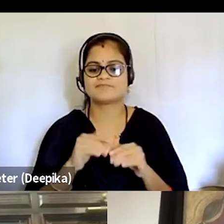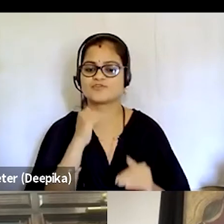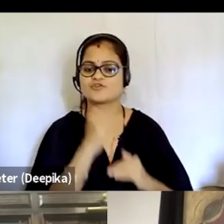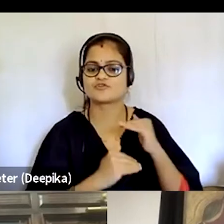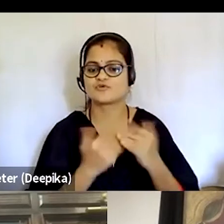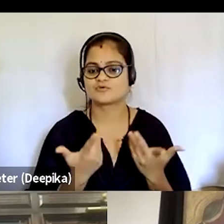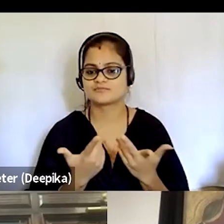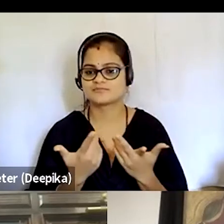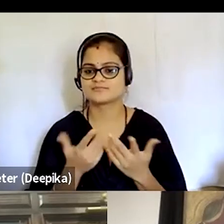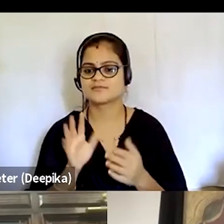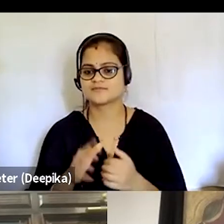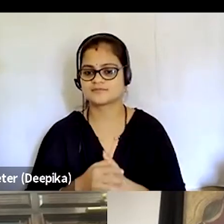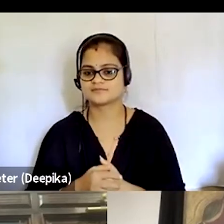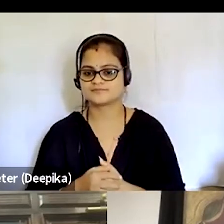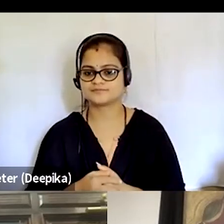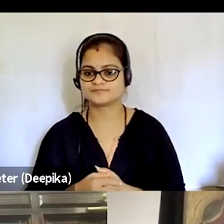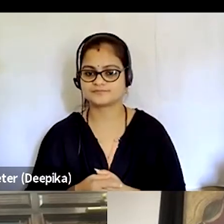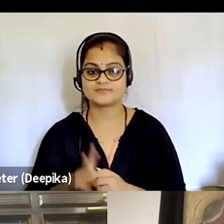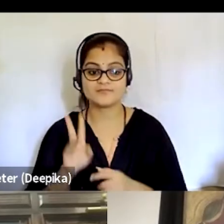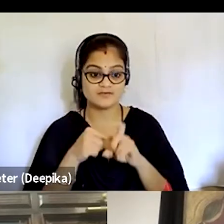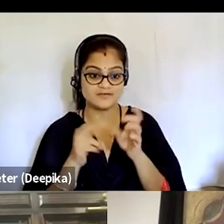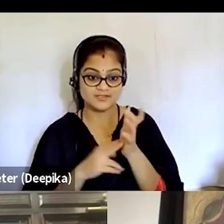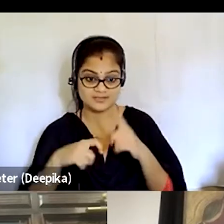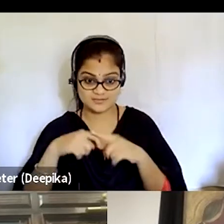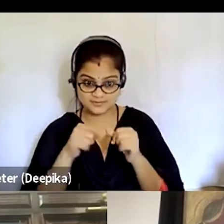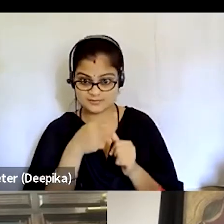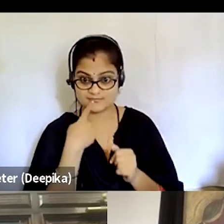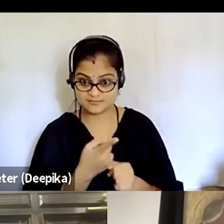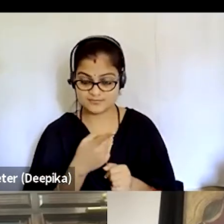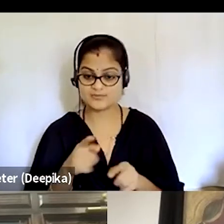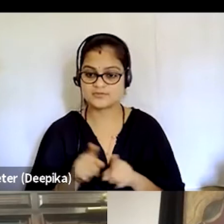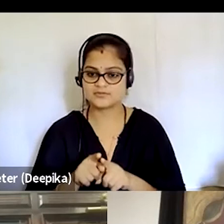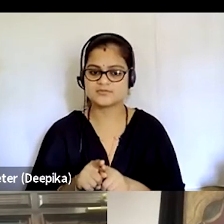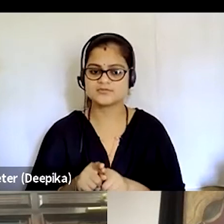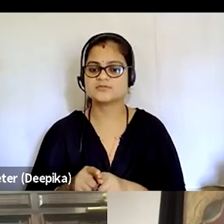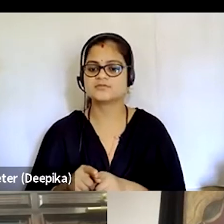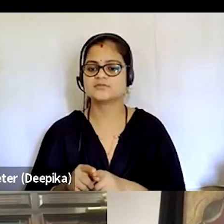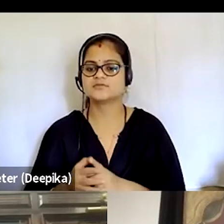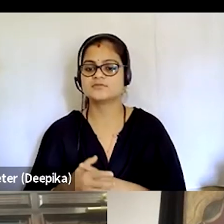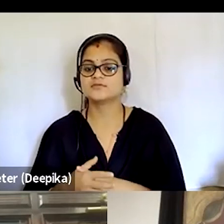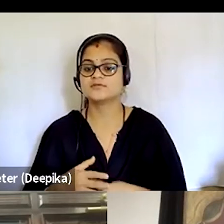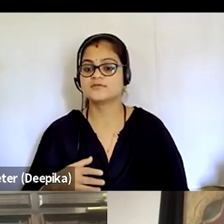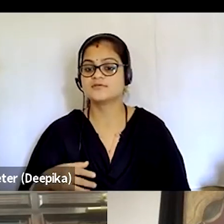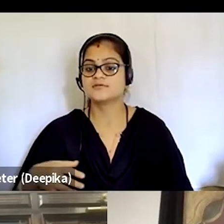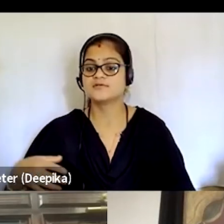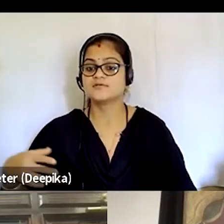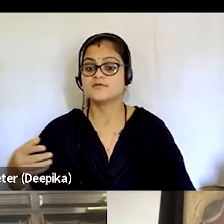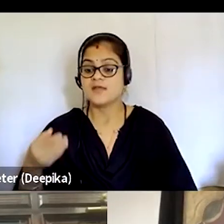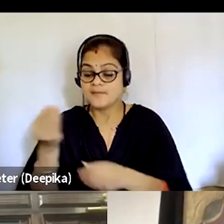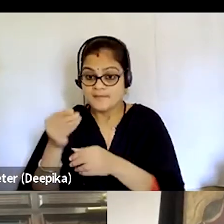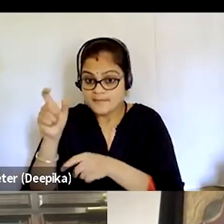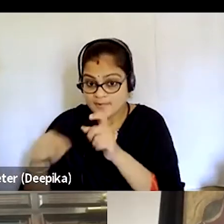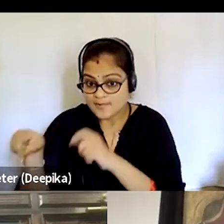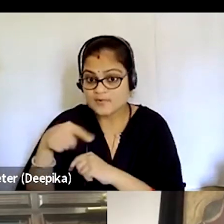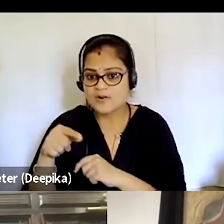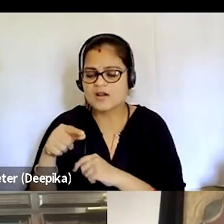very reassuring at a time when, as Venkat said, there are very few venues today. It's very reassuring to know that the people haven't